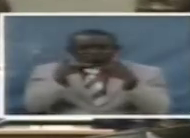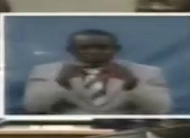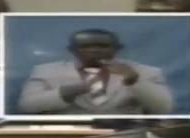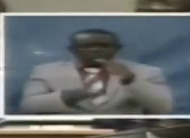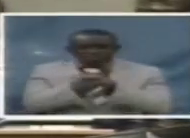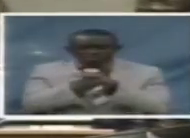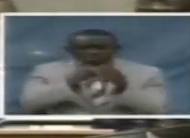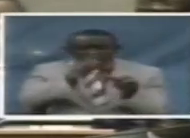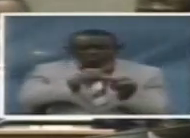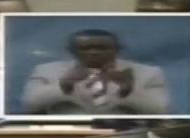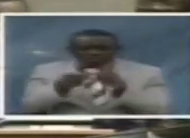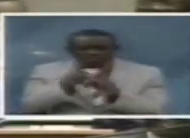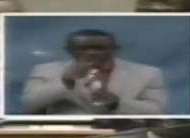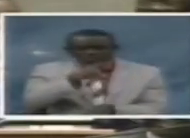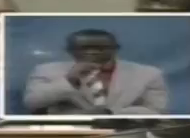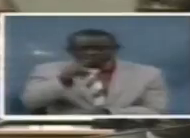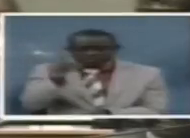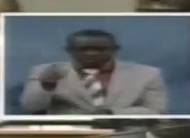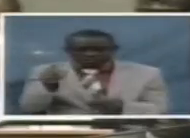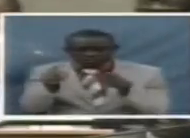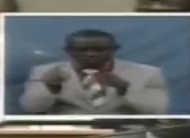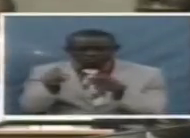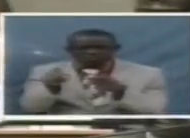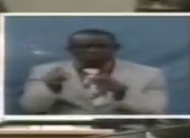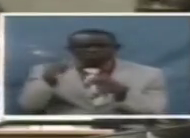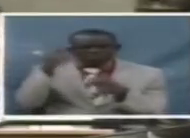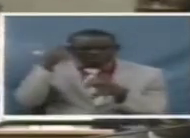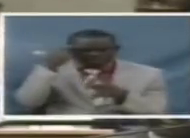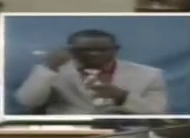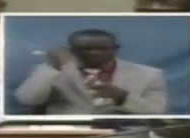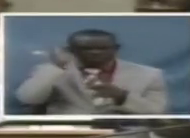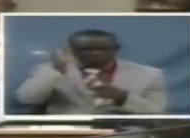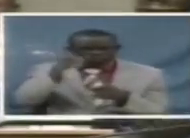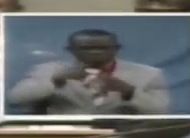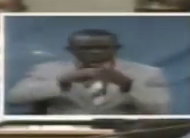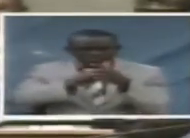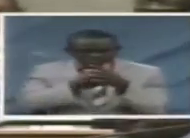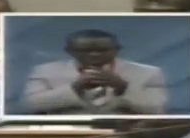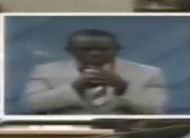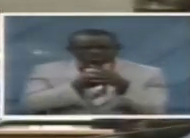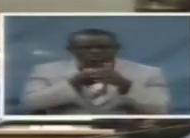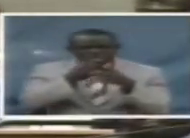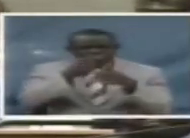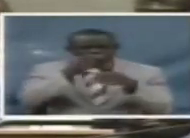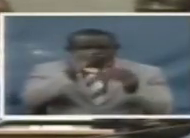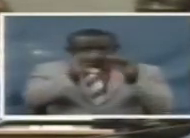public-private partnership arrangement, commence the development of the